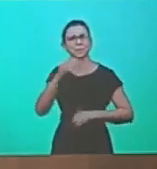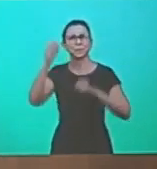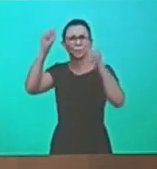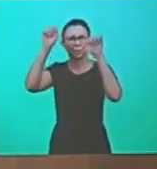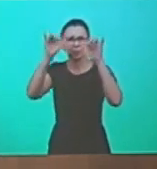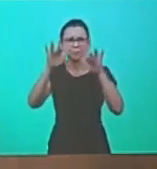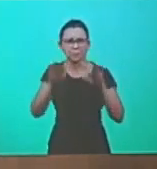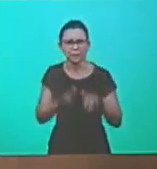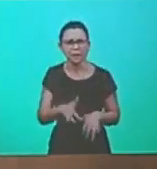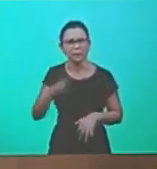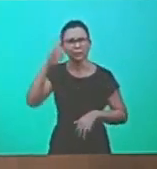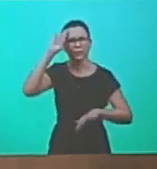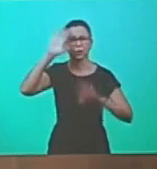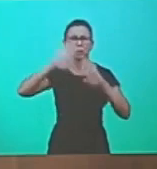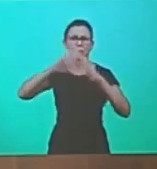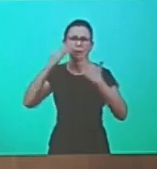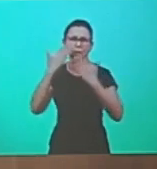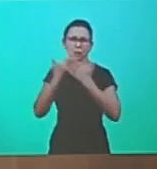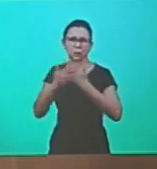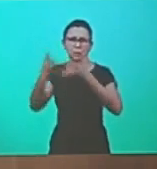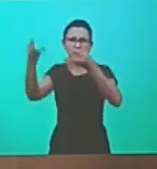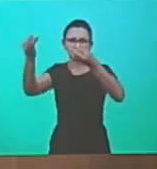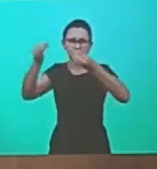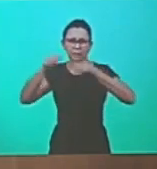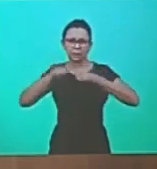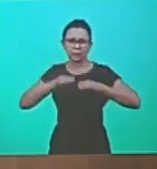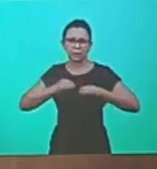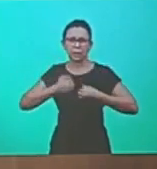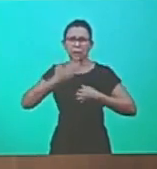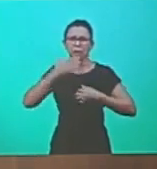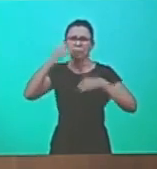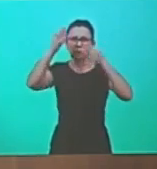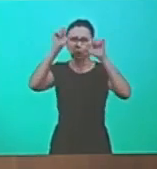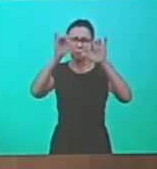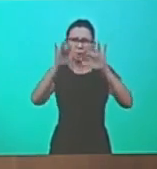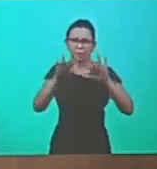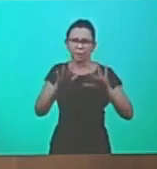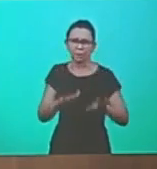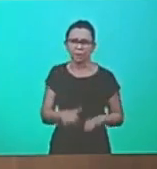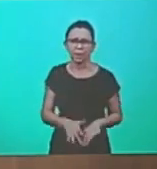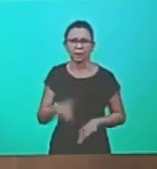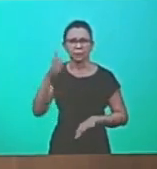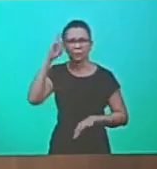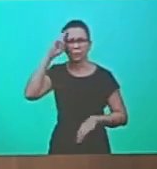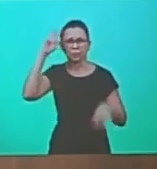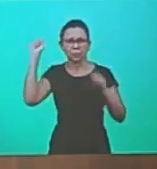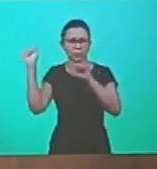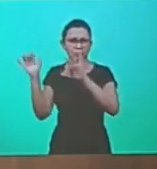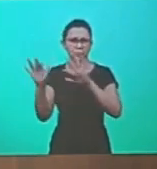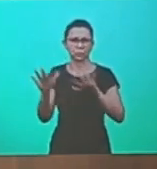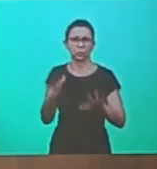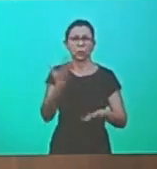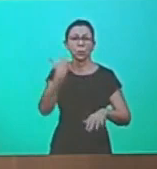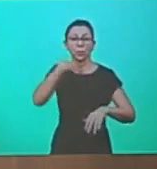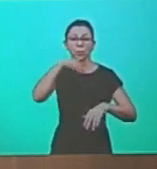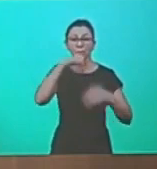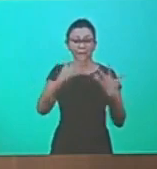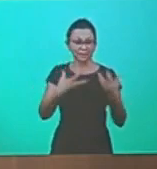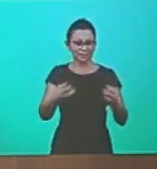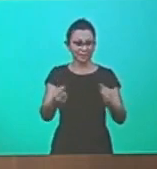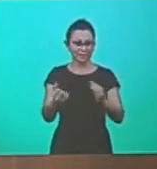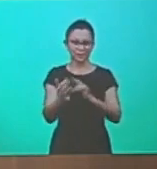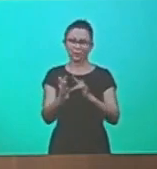And then you're going to start living more experiences with the Lord. When you ask the Lord to speak to you, he will speak to you. When you pray, he will